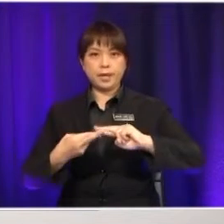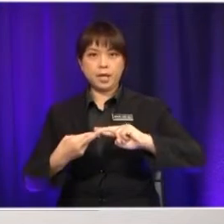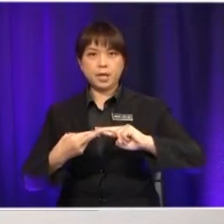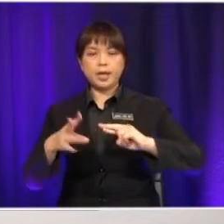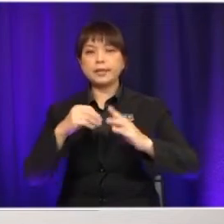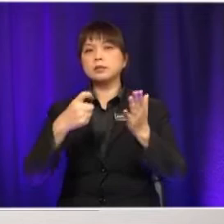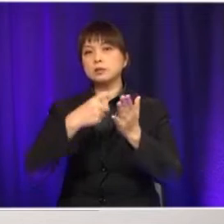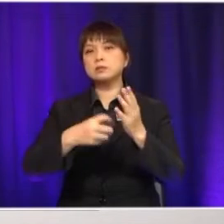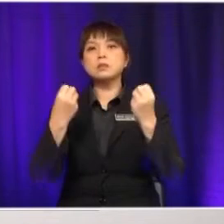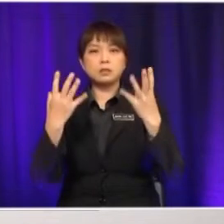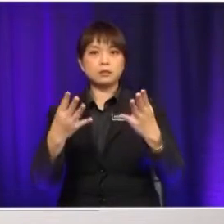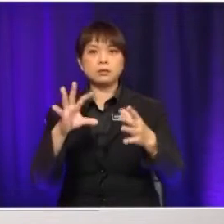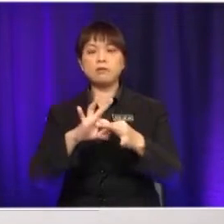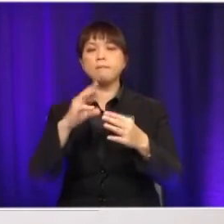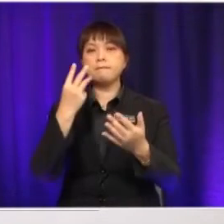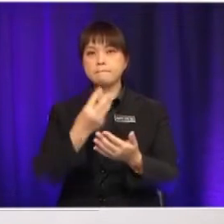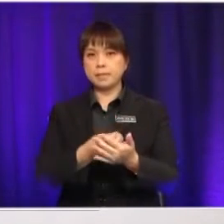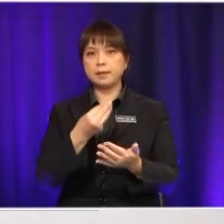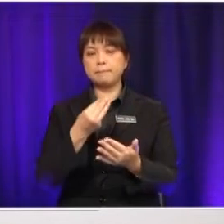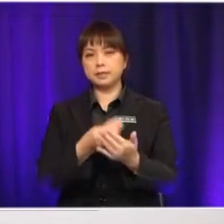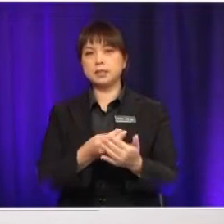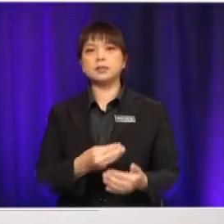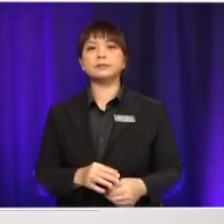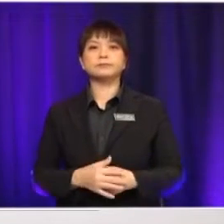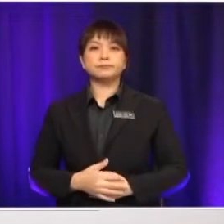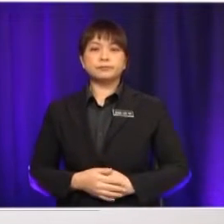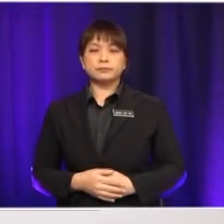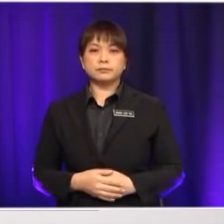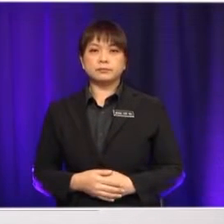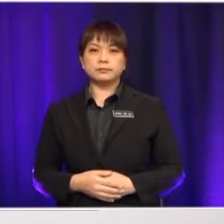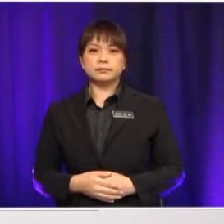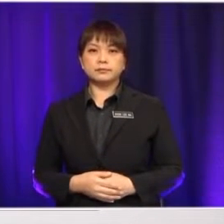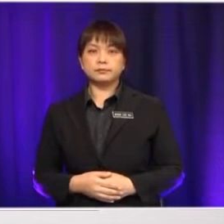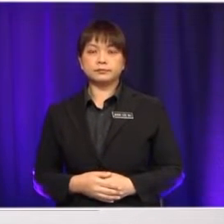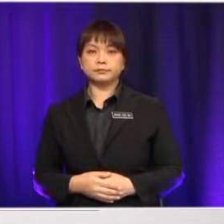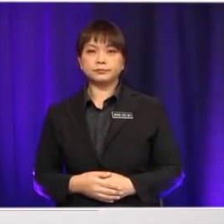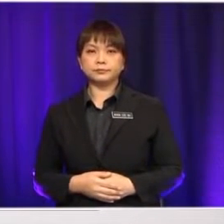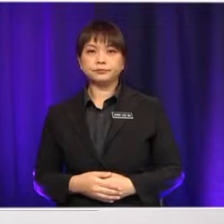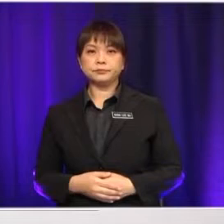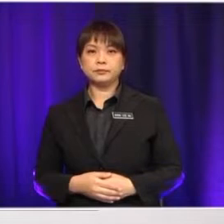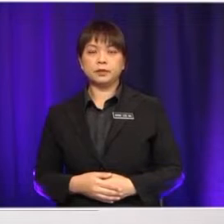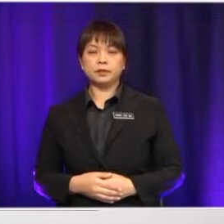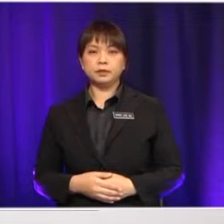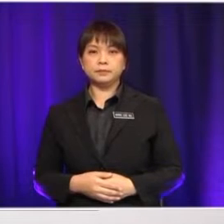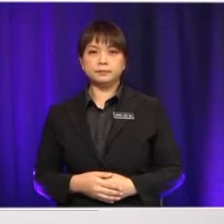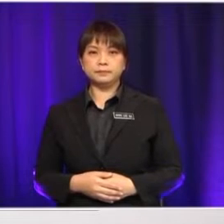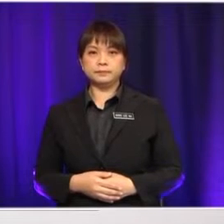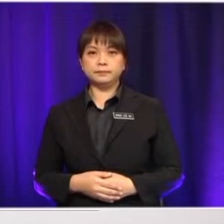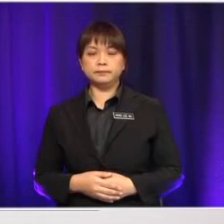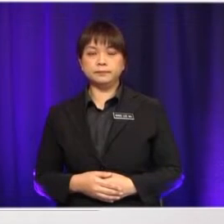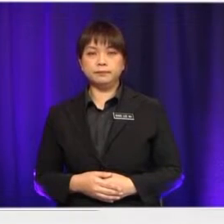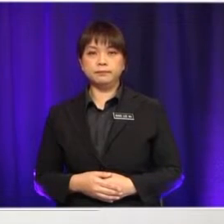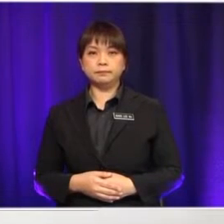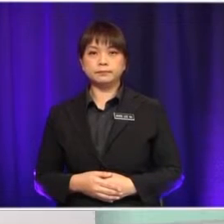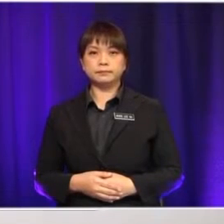lot of money. I see. Okay. All right. How about for the next person before we start? Maybe